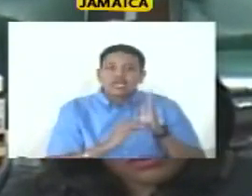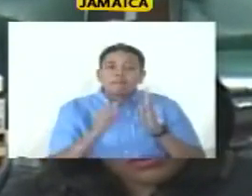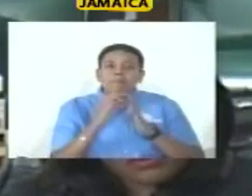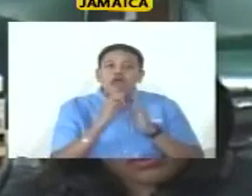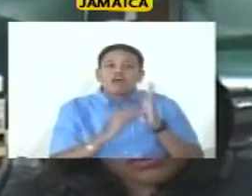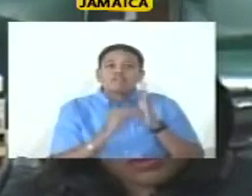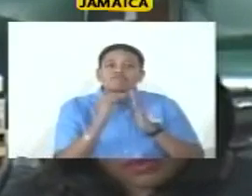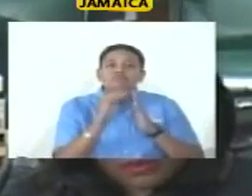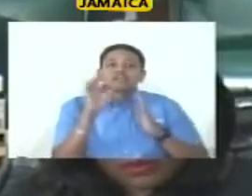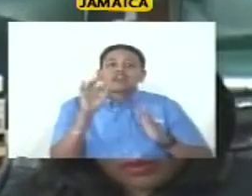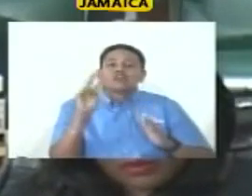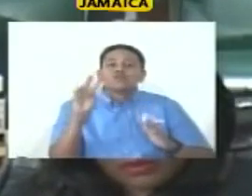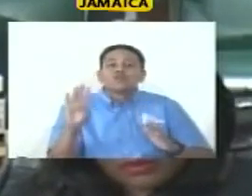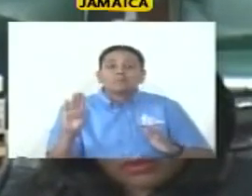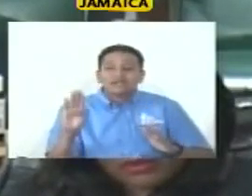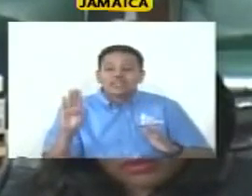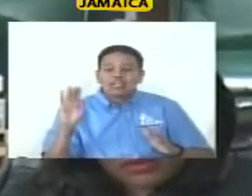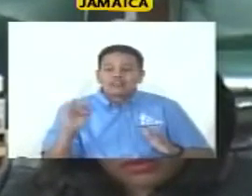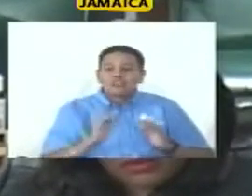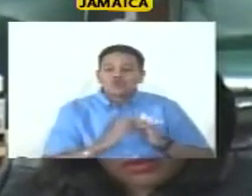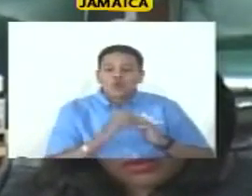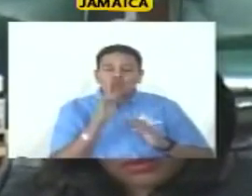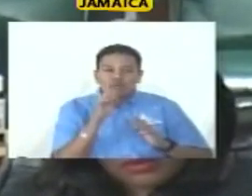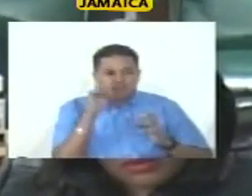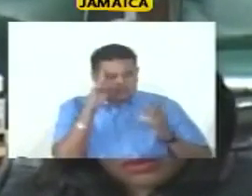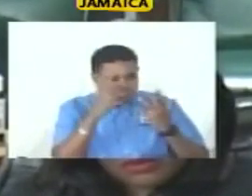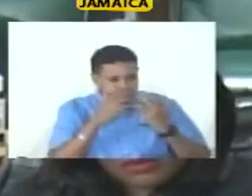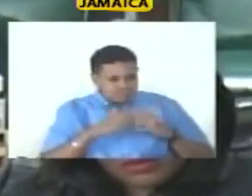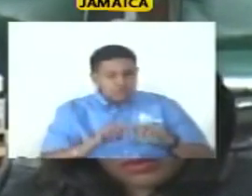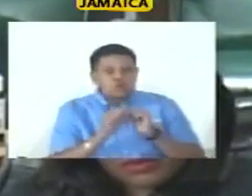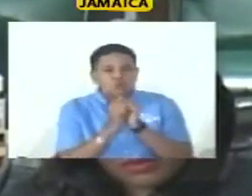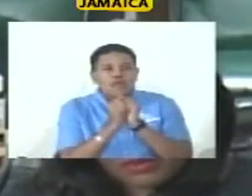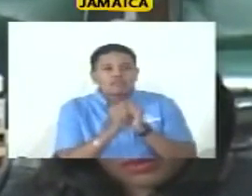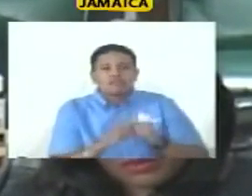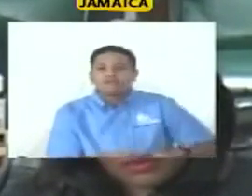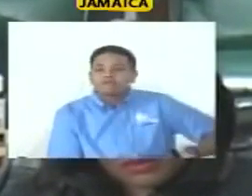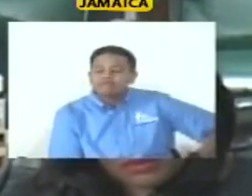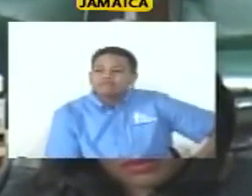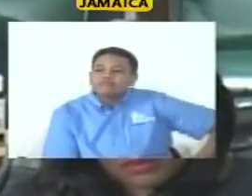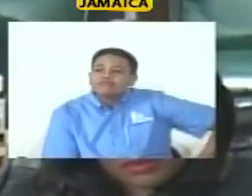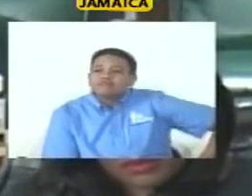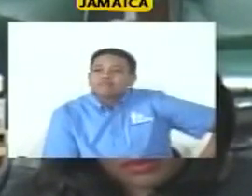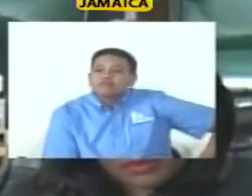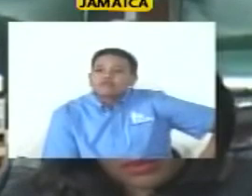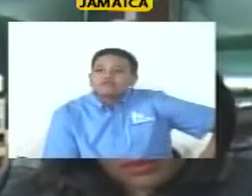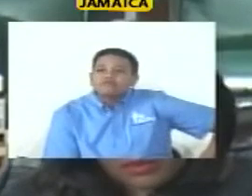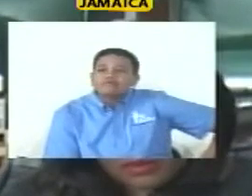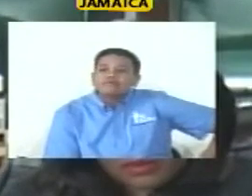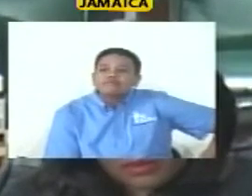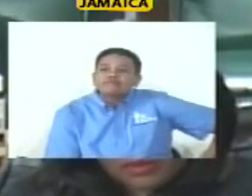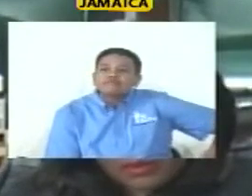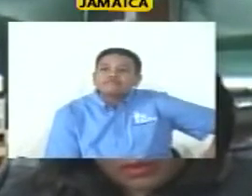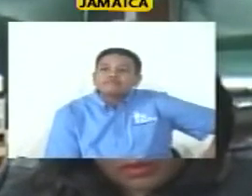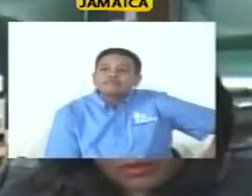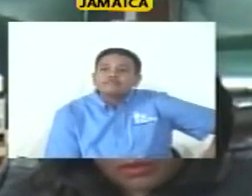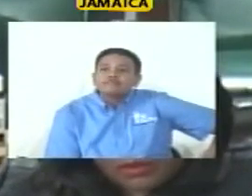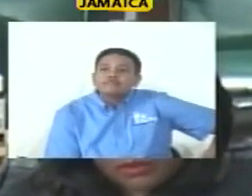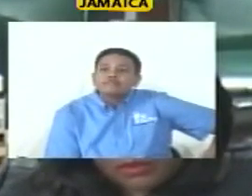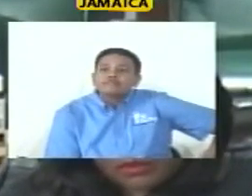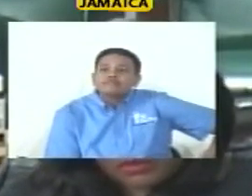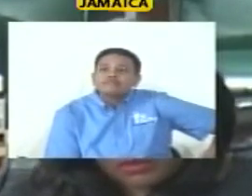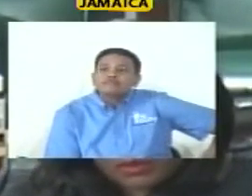9.2b, and that's how it works together. In respect of clauses 30 sub